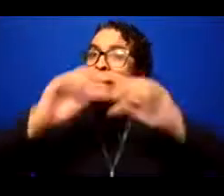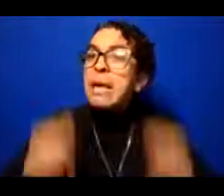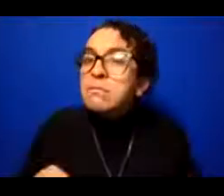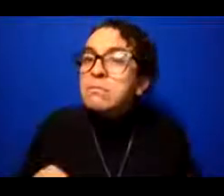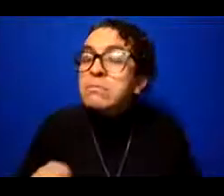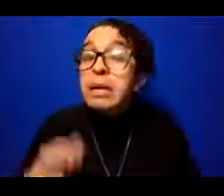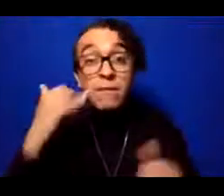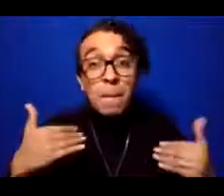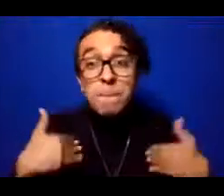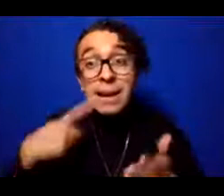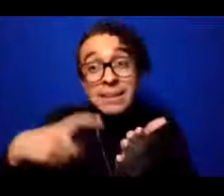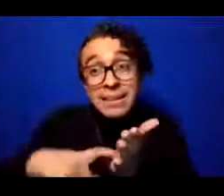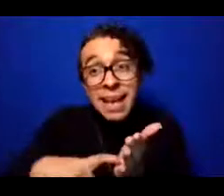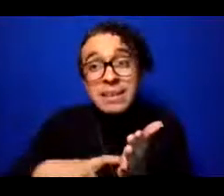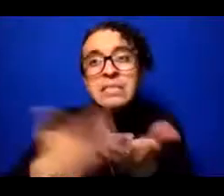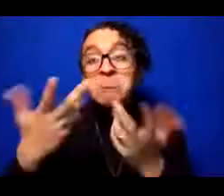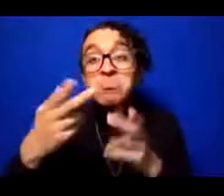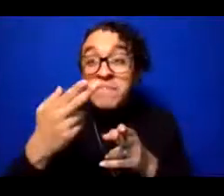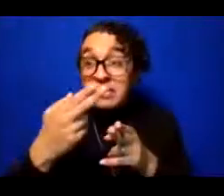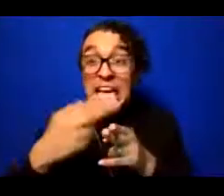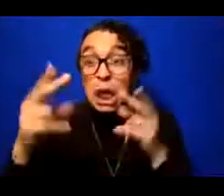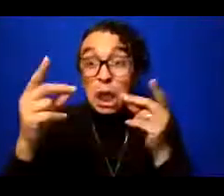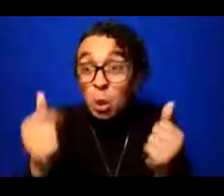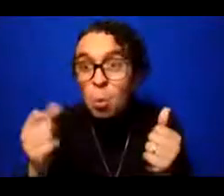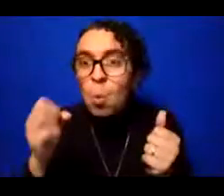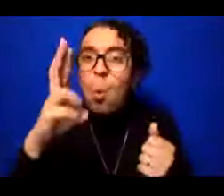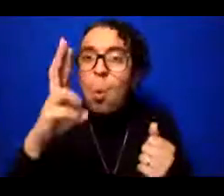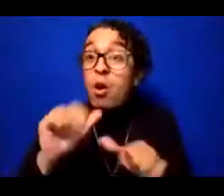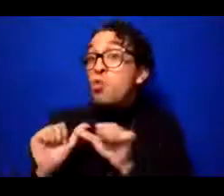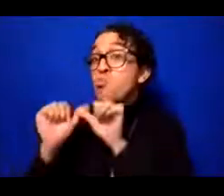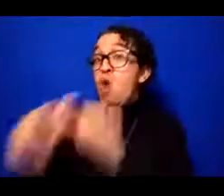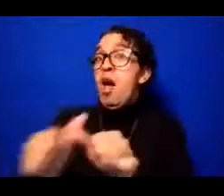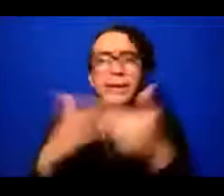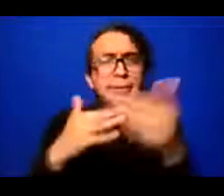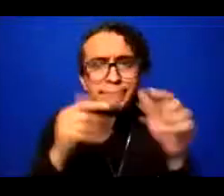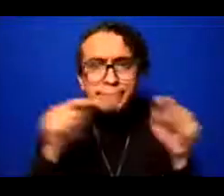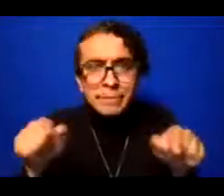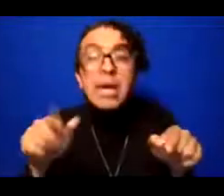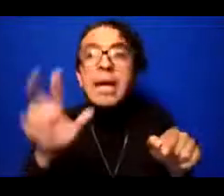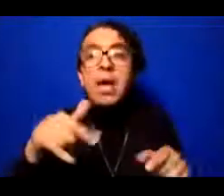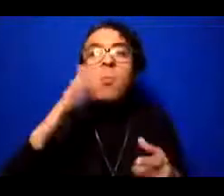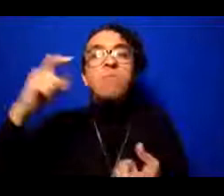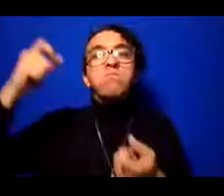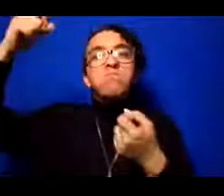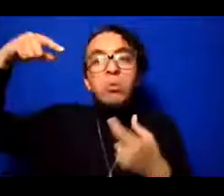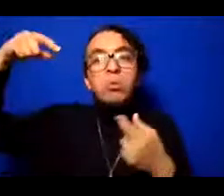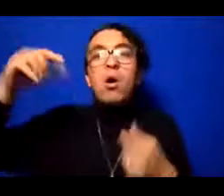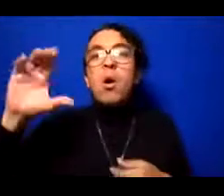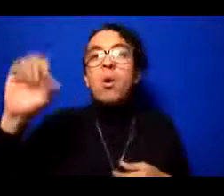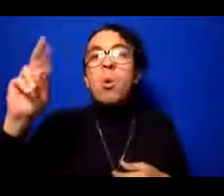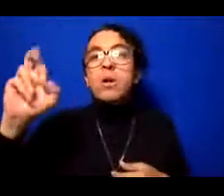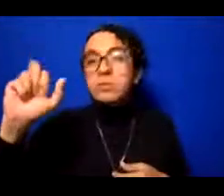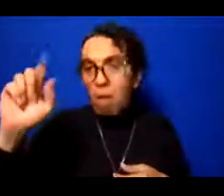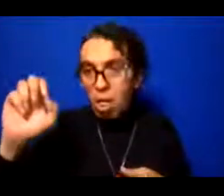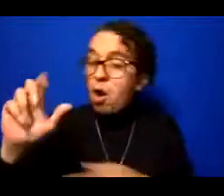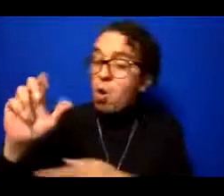chronic stress, it releases these really good but not so good hormones that are called cortisol. They're